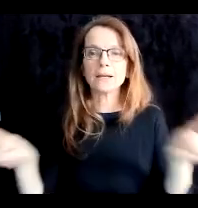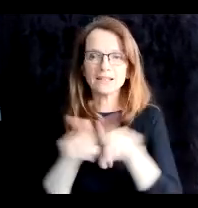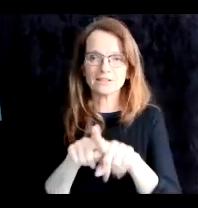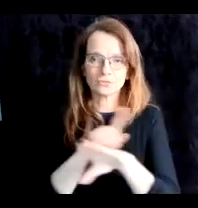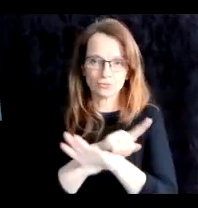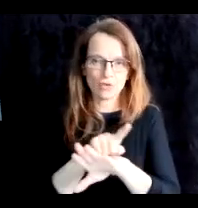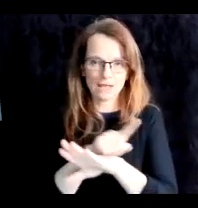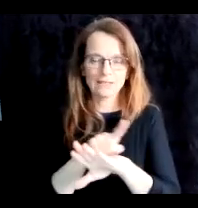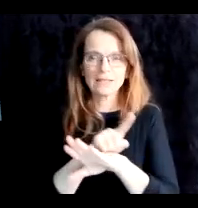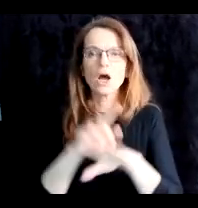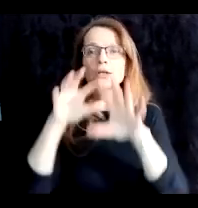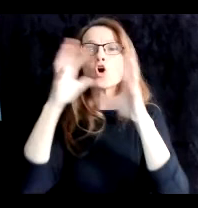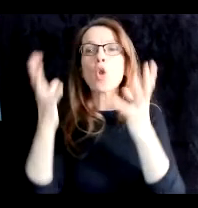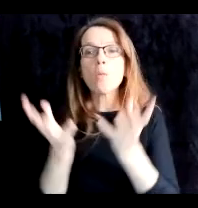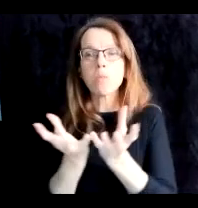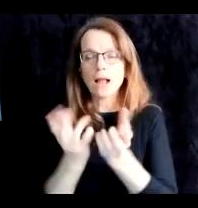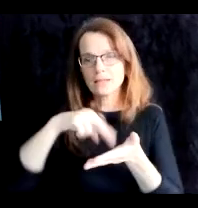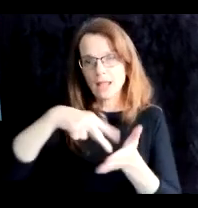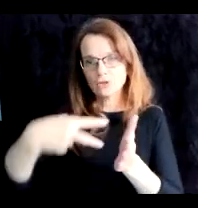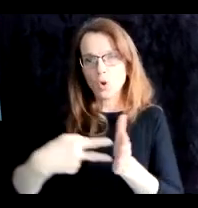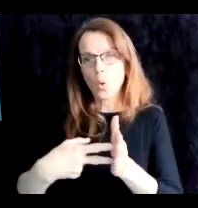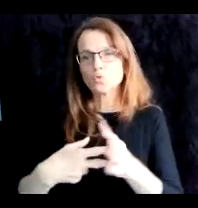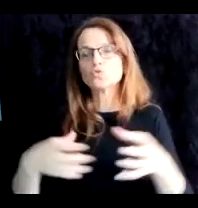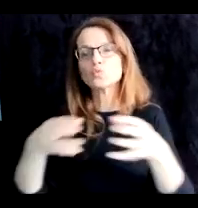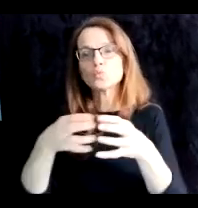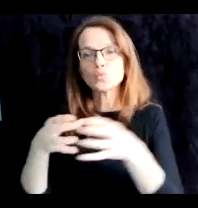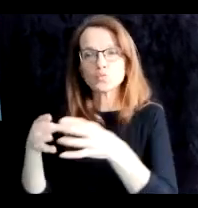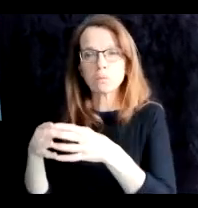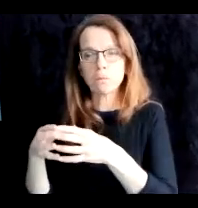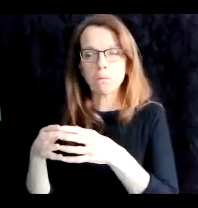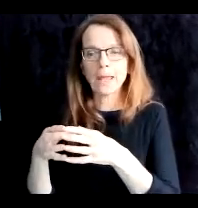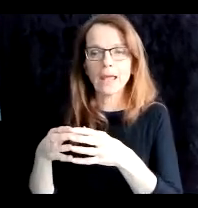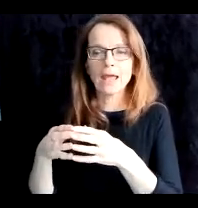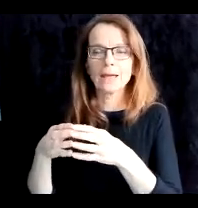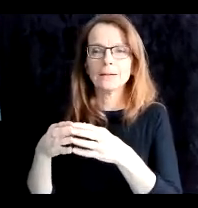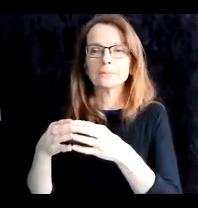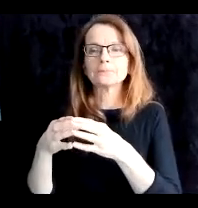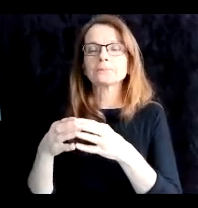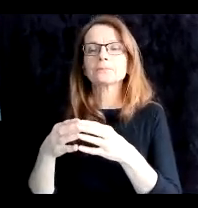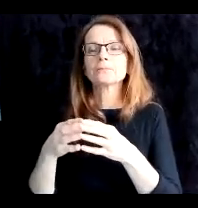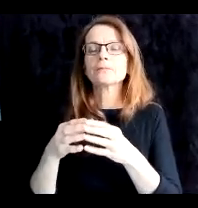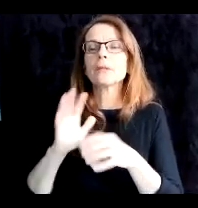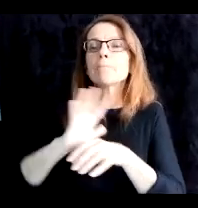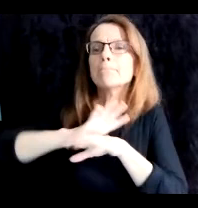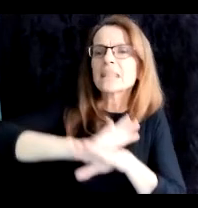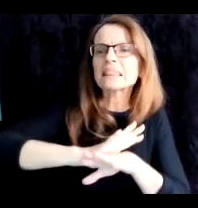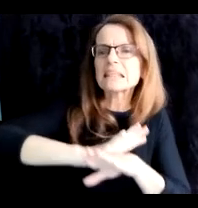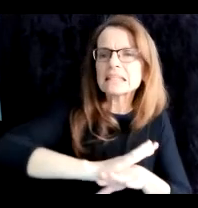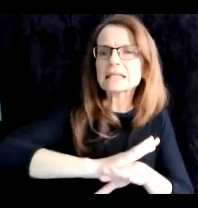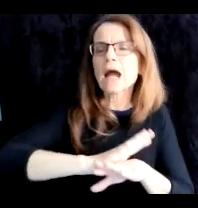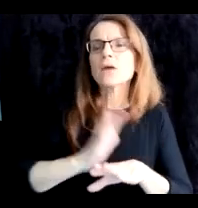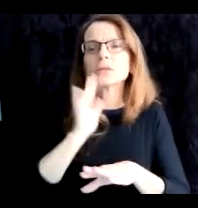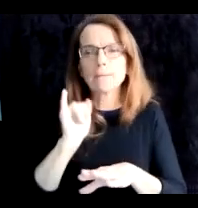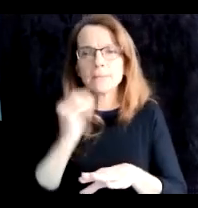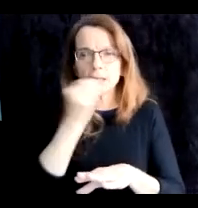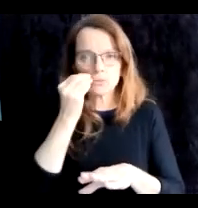distance education, to shift all education to the online sphere. Well, we know that many things